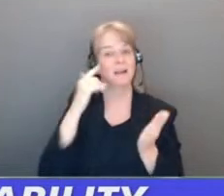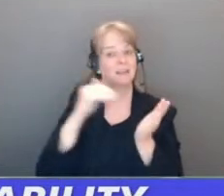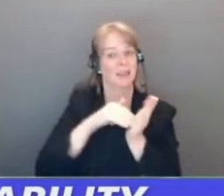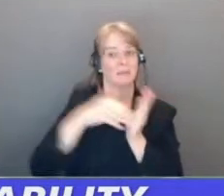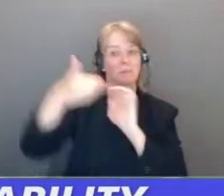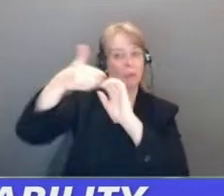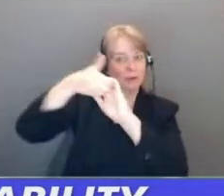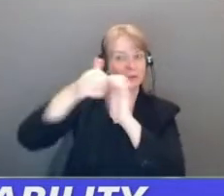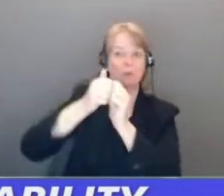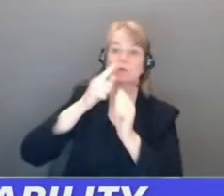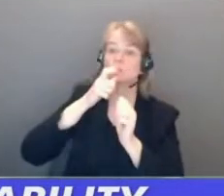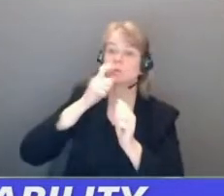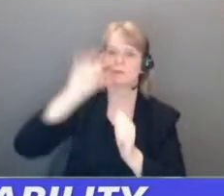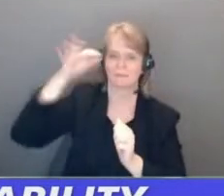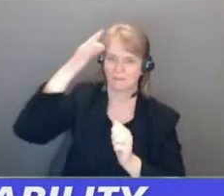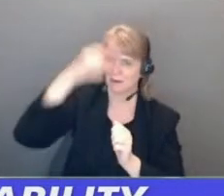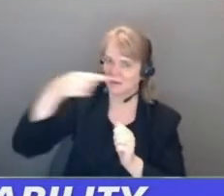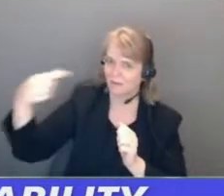council.